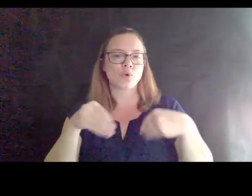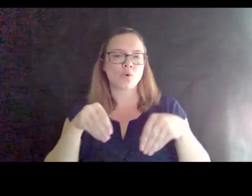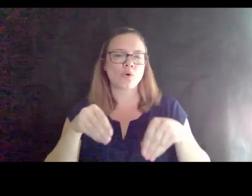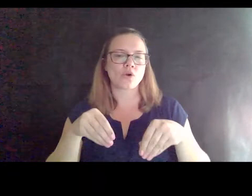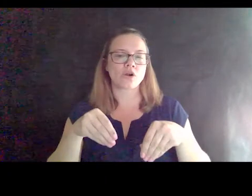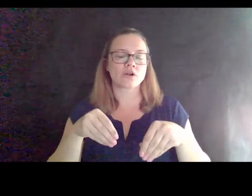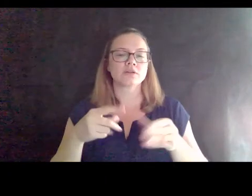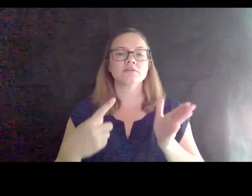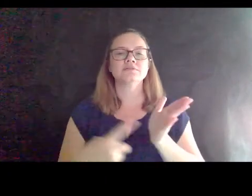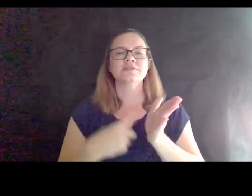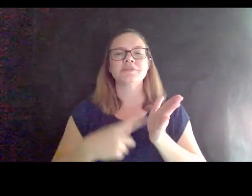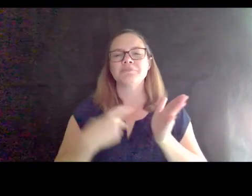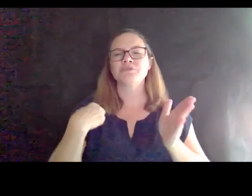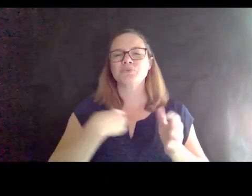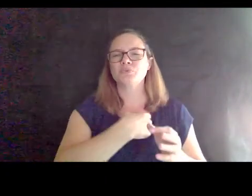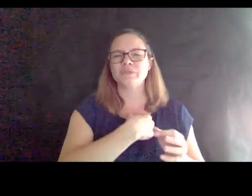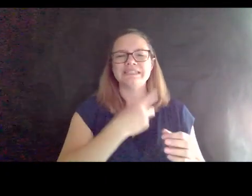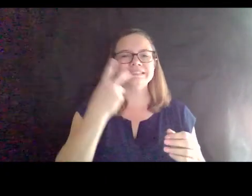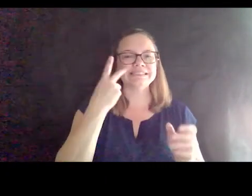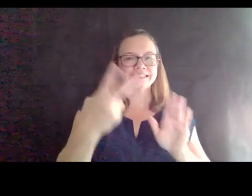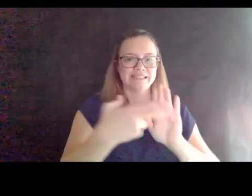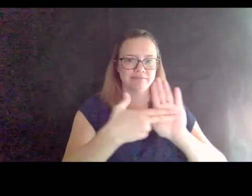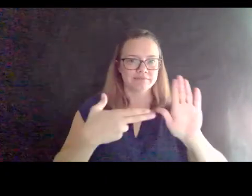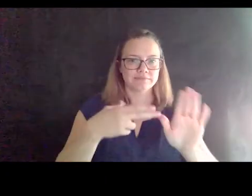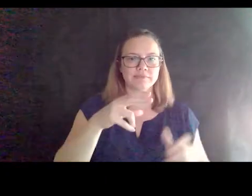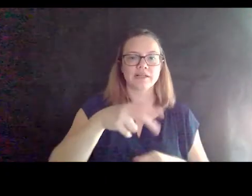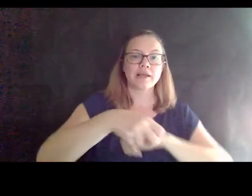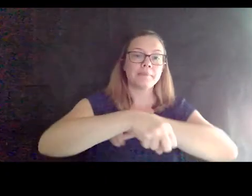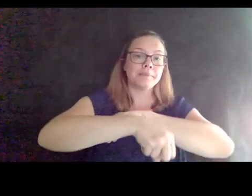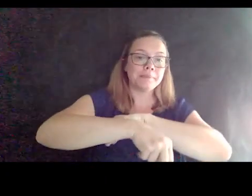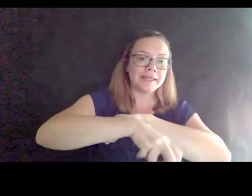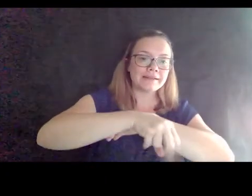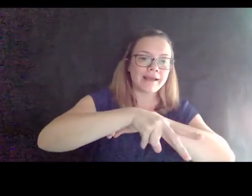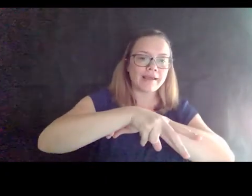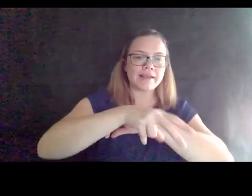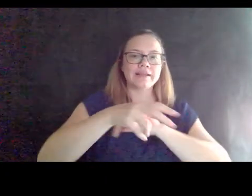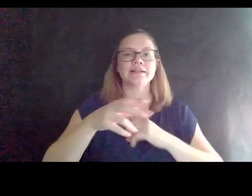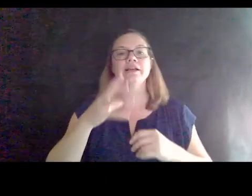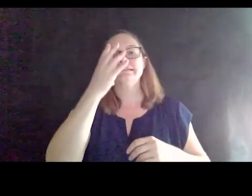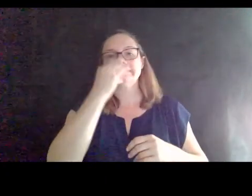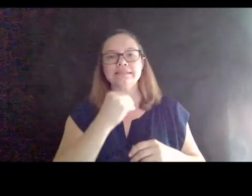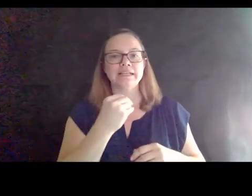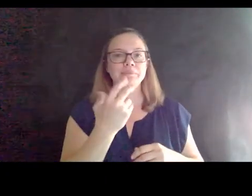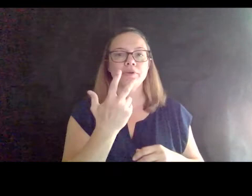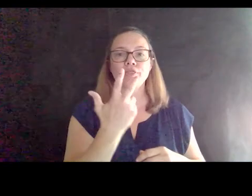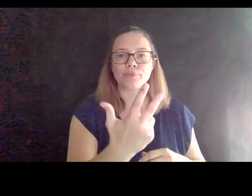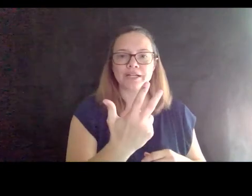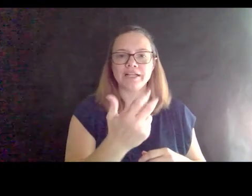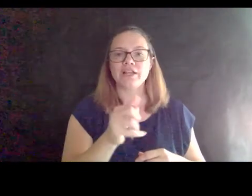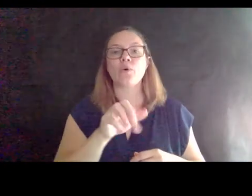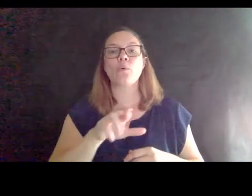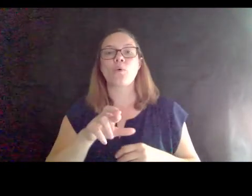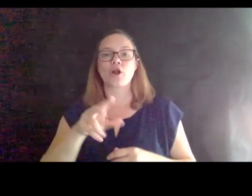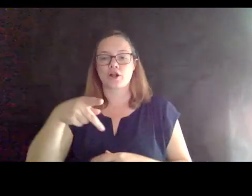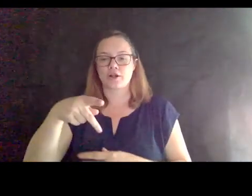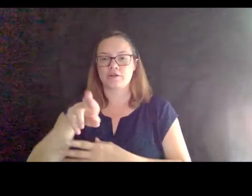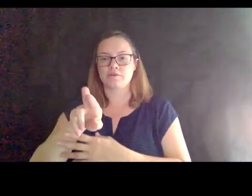names that we think of when we think of melatonin, midnight or sleep three or pure Zs.